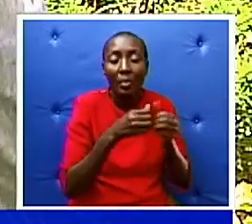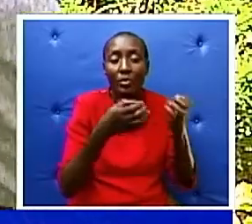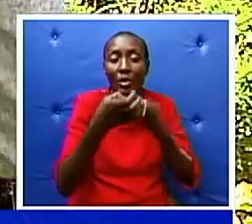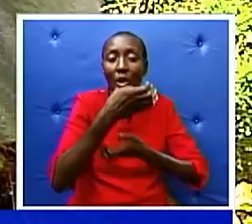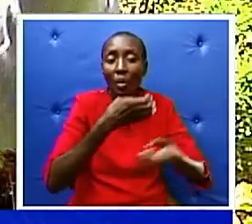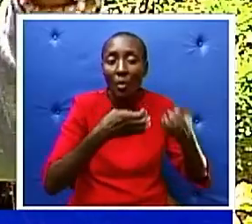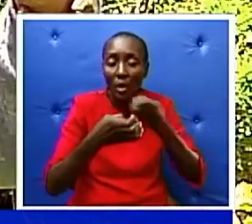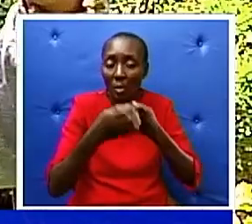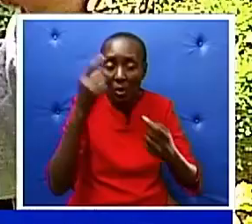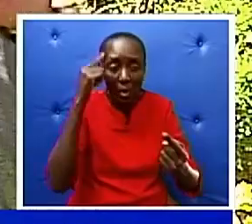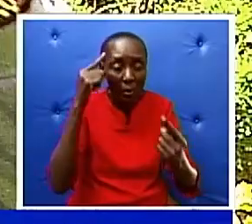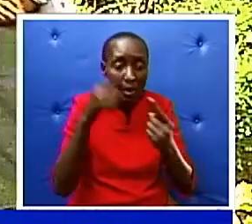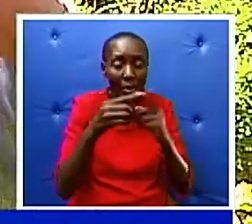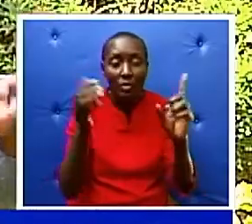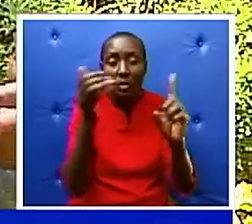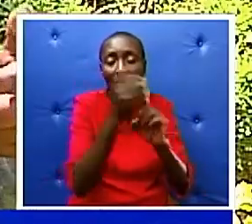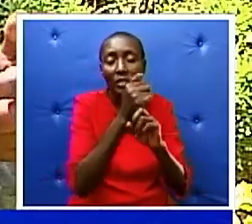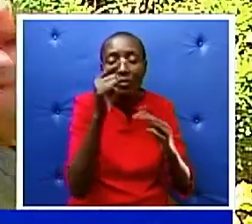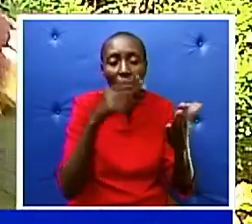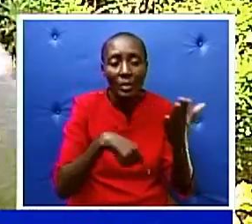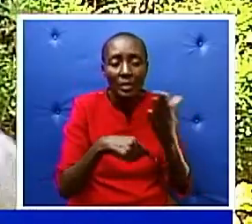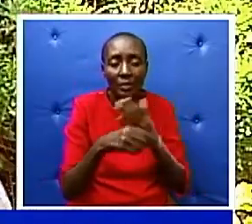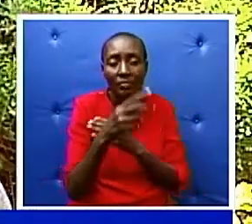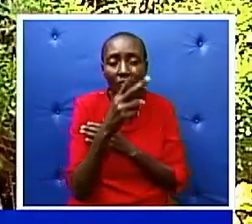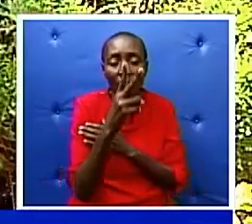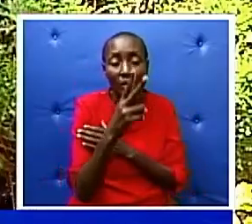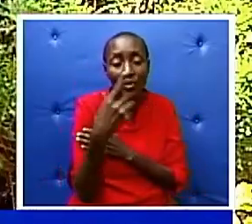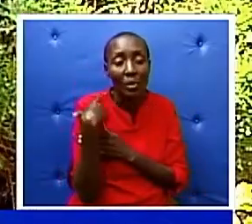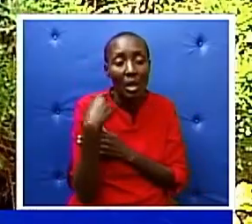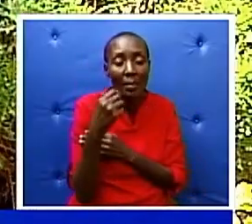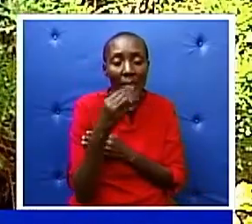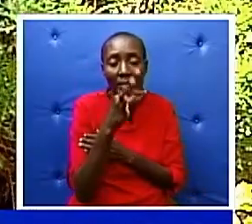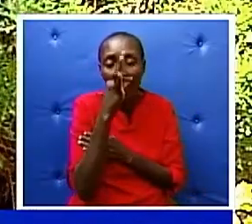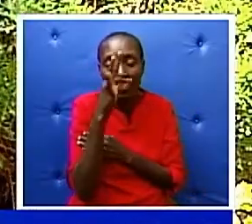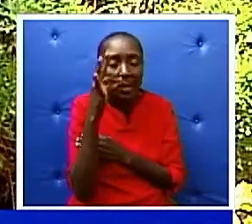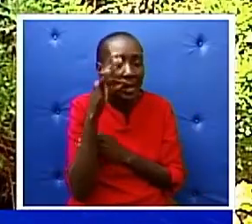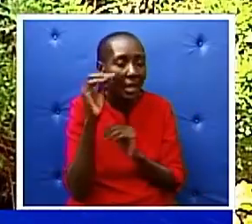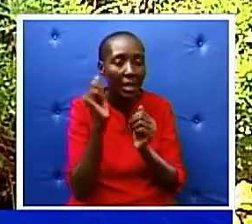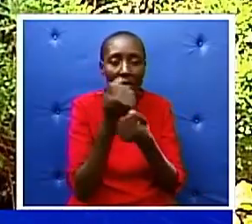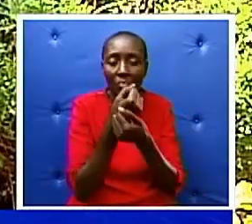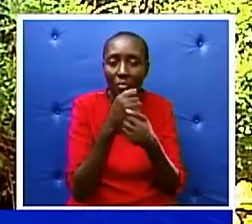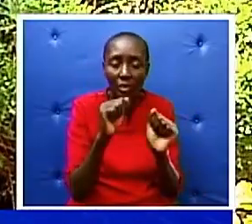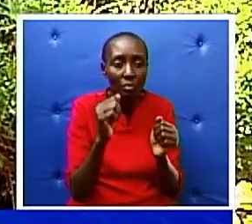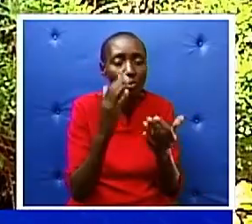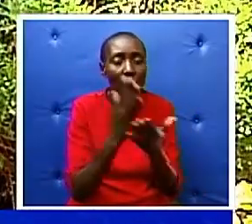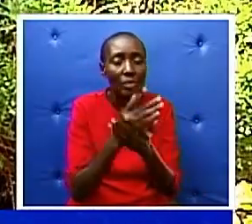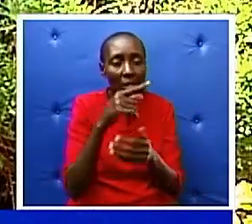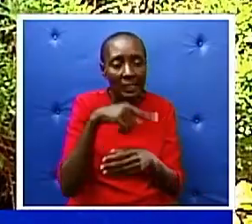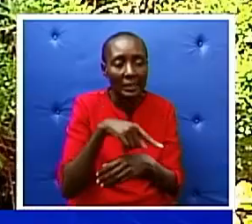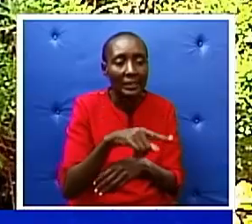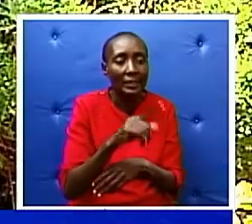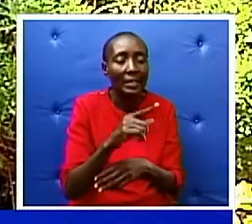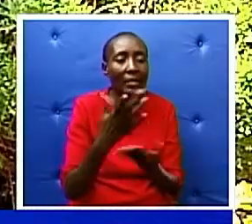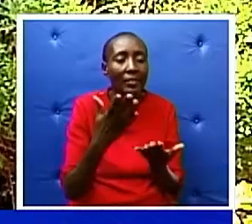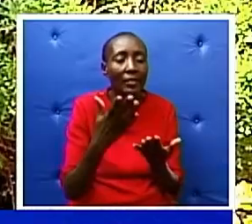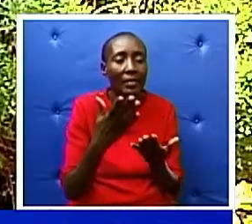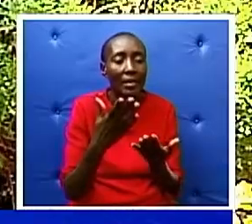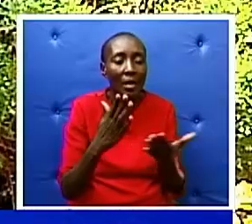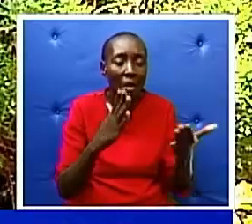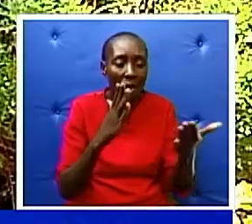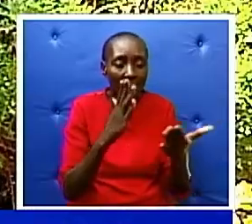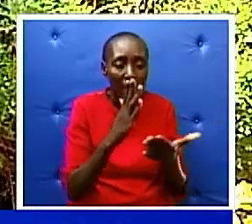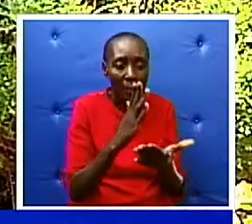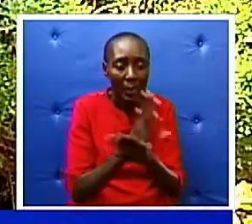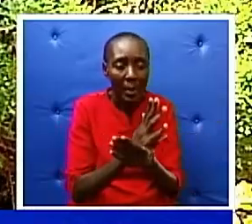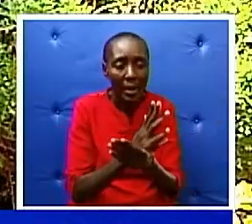achieving 2 digits. Kibaki could not do it even if Vision 2030 was passed by it. His highest growth rate